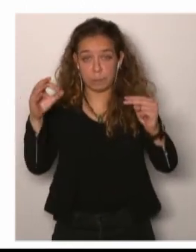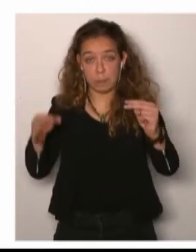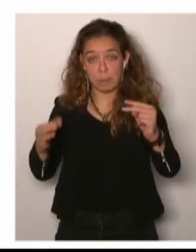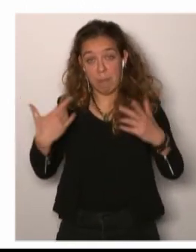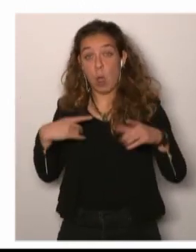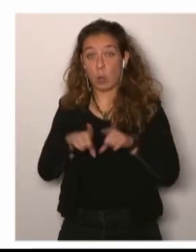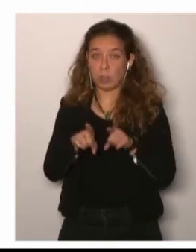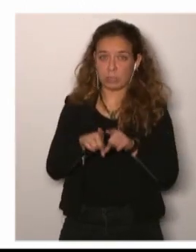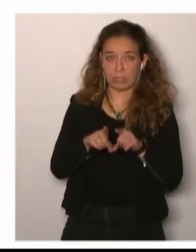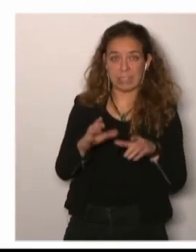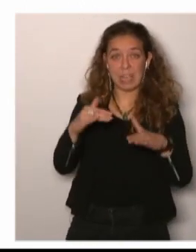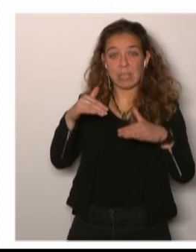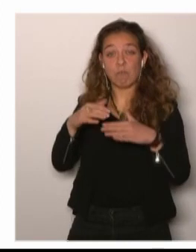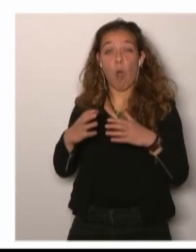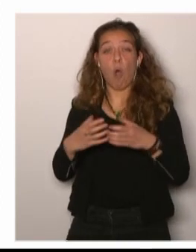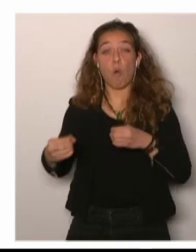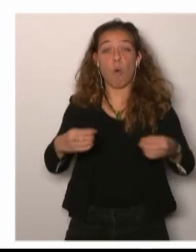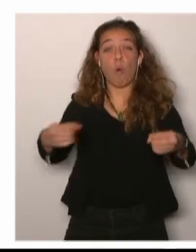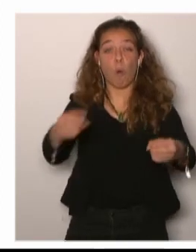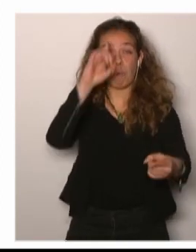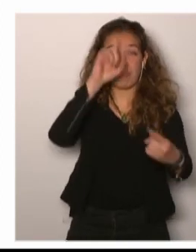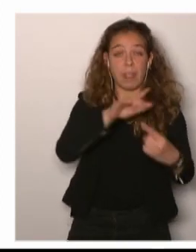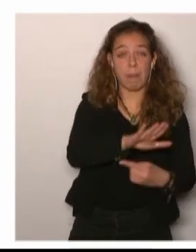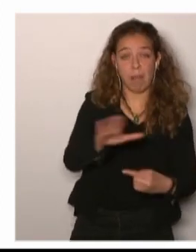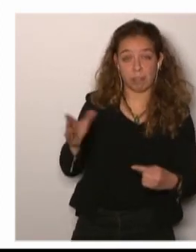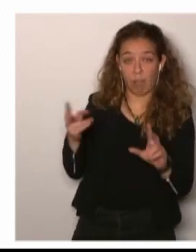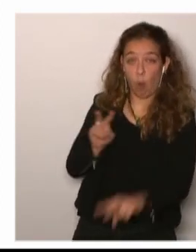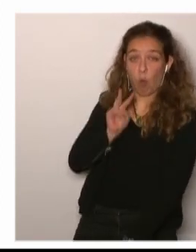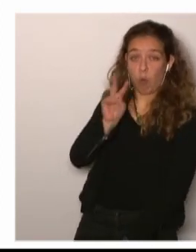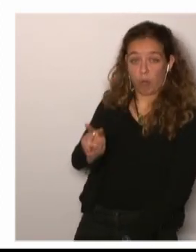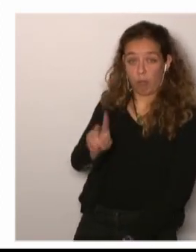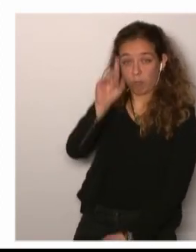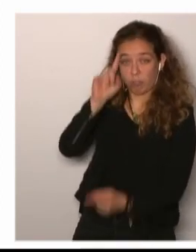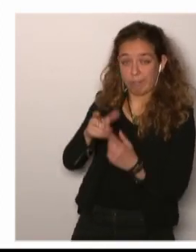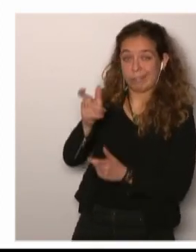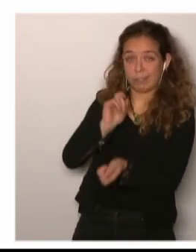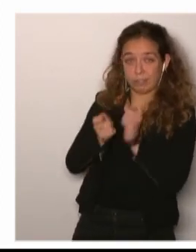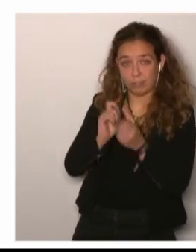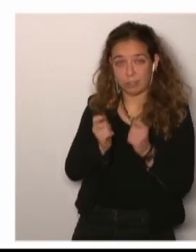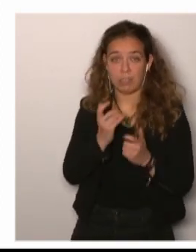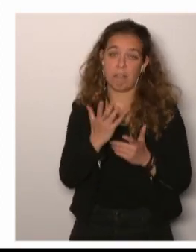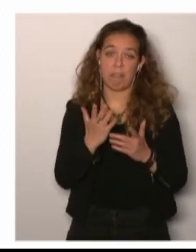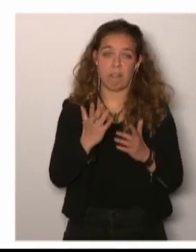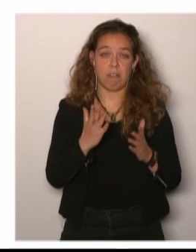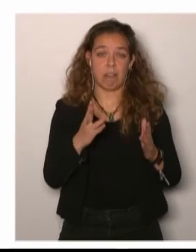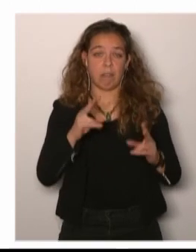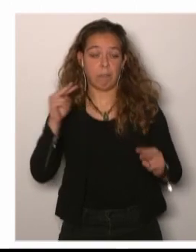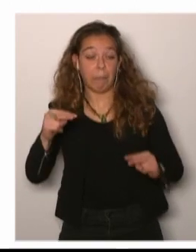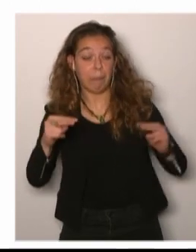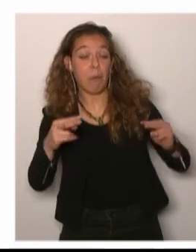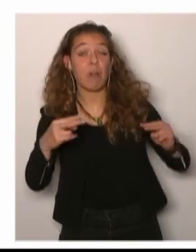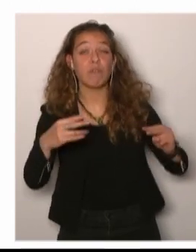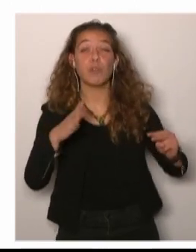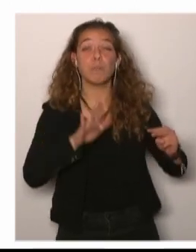discuss specific aspects of Europe Beating Cancer and Mission on Cancer. In fact, the stakeholder event already took place in November last